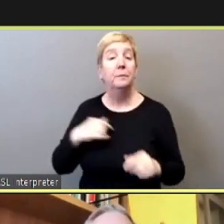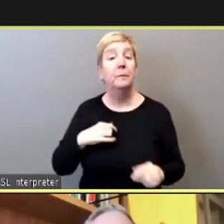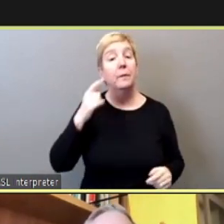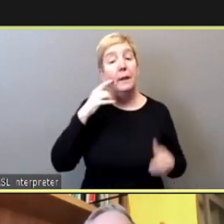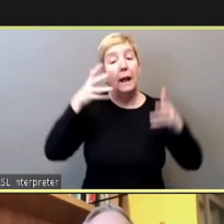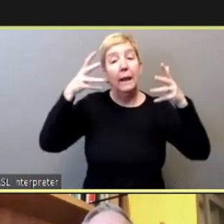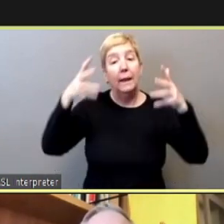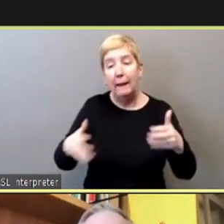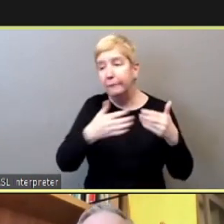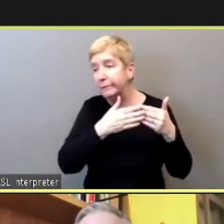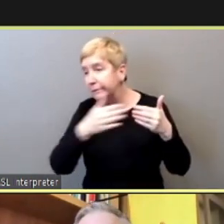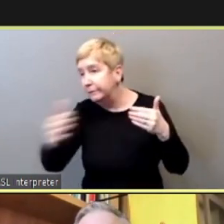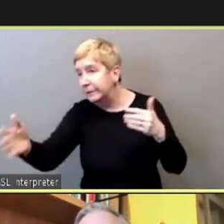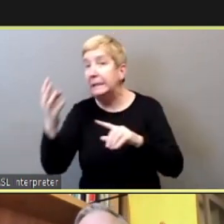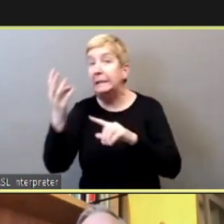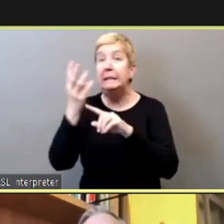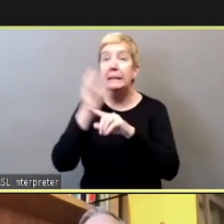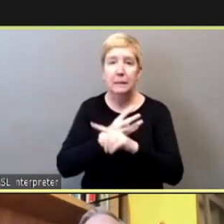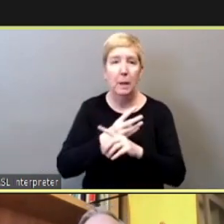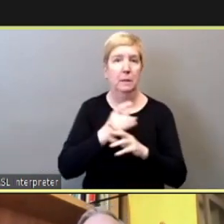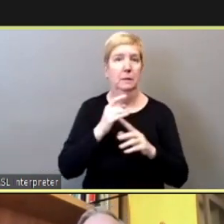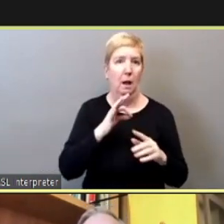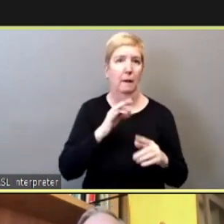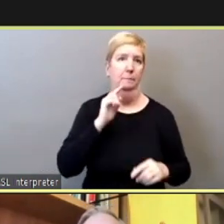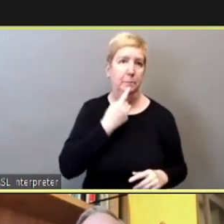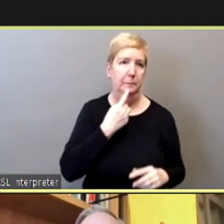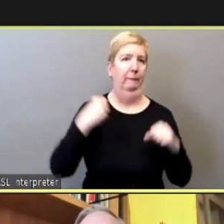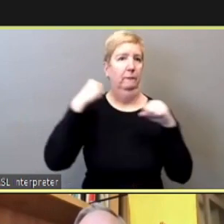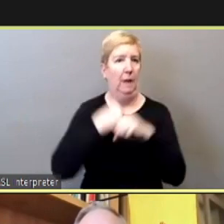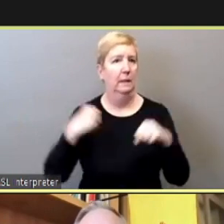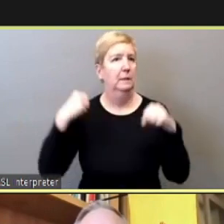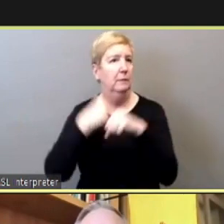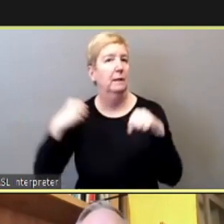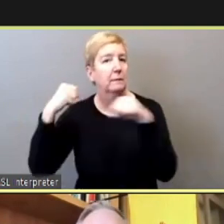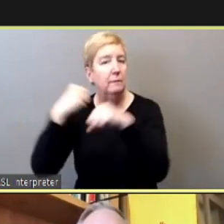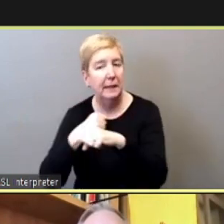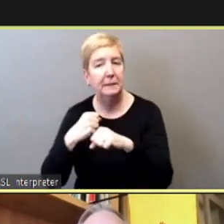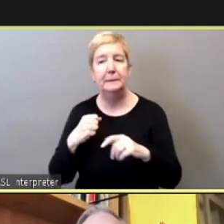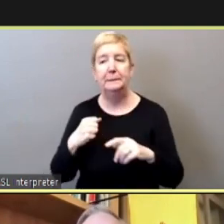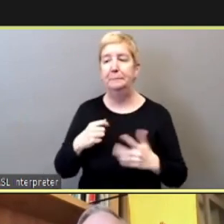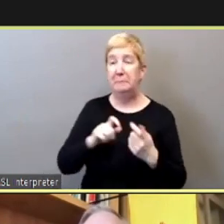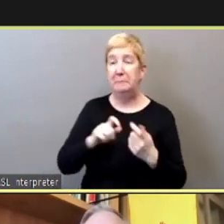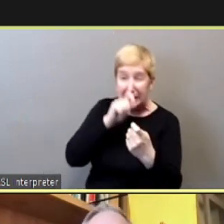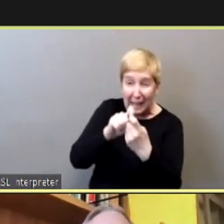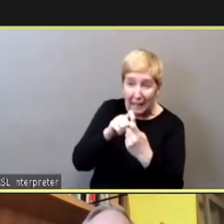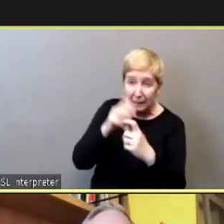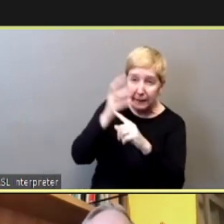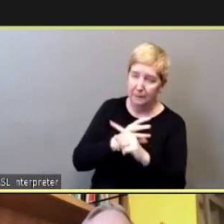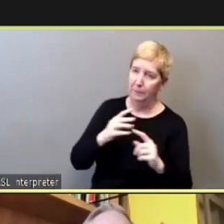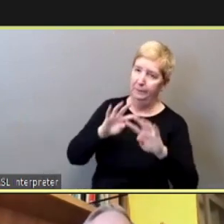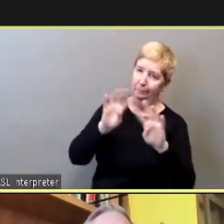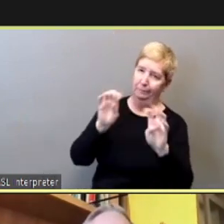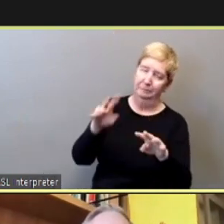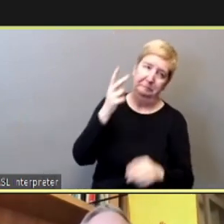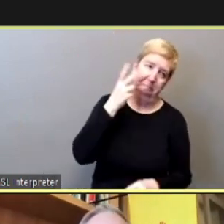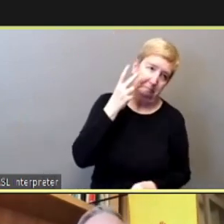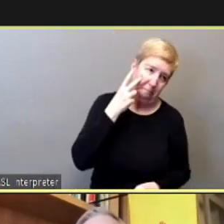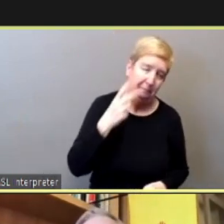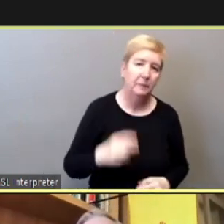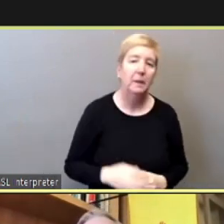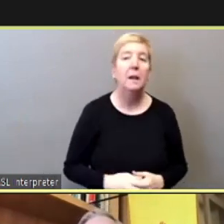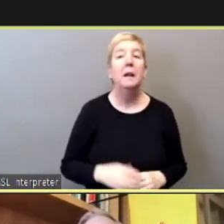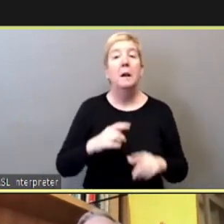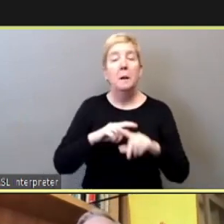in this intense fight, but only time will tell that. We repeat these